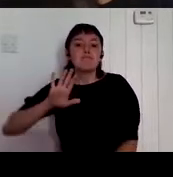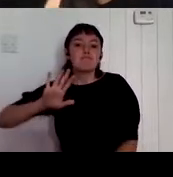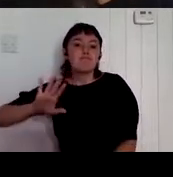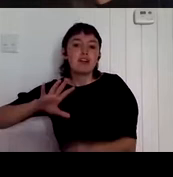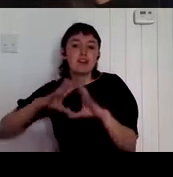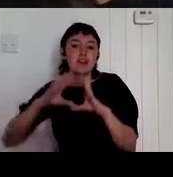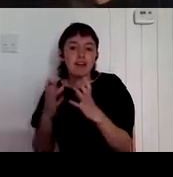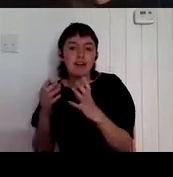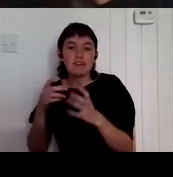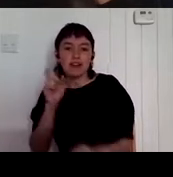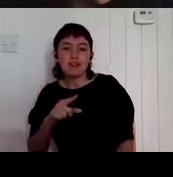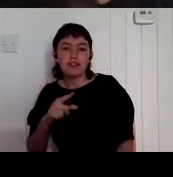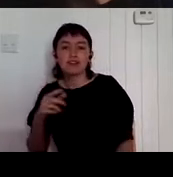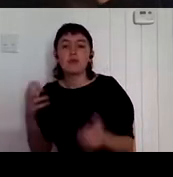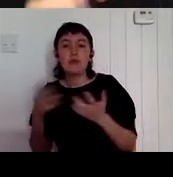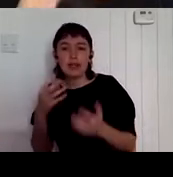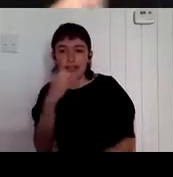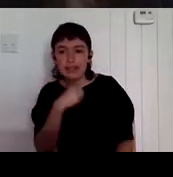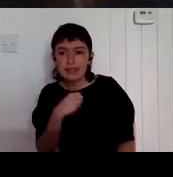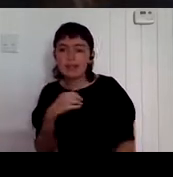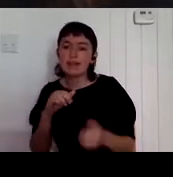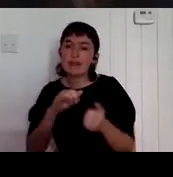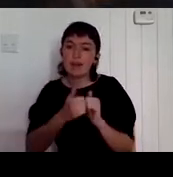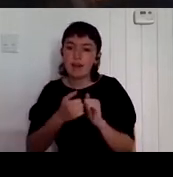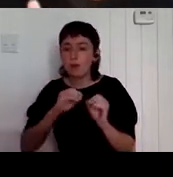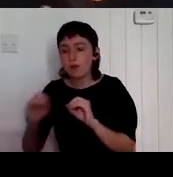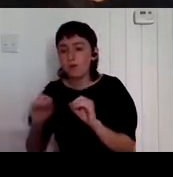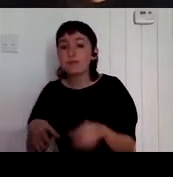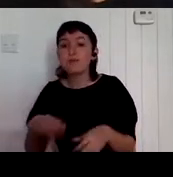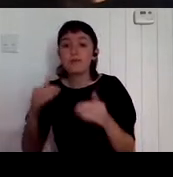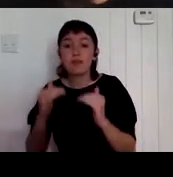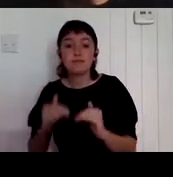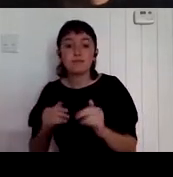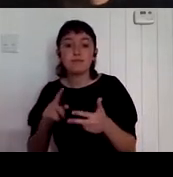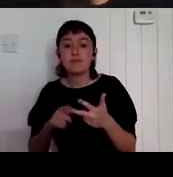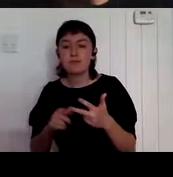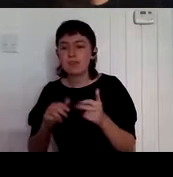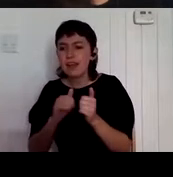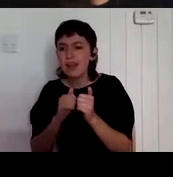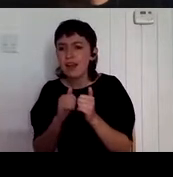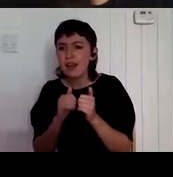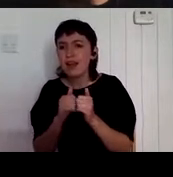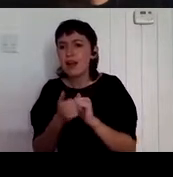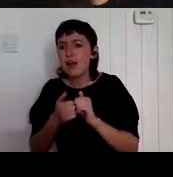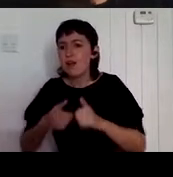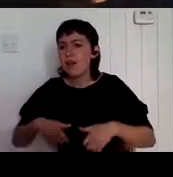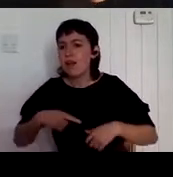class. We just want to make sure. Excellent. Um, here's another one. How long can jellyfish live? It depends on the jellyfish. My